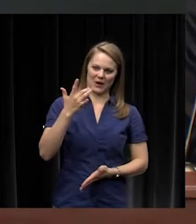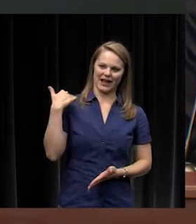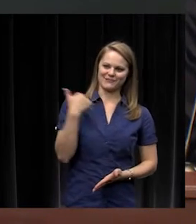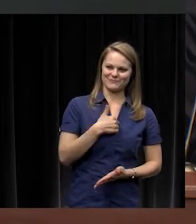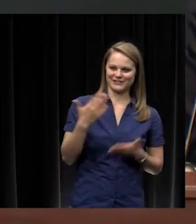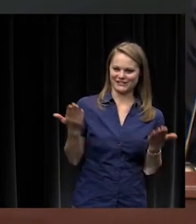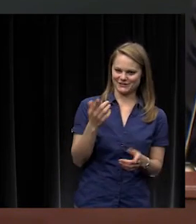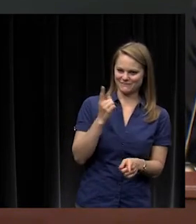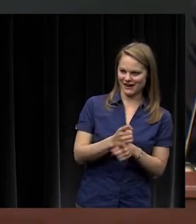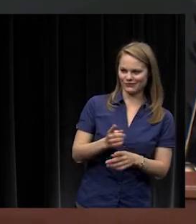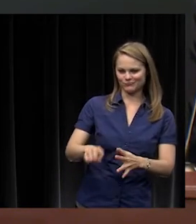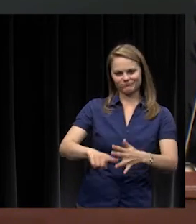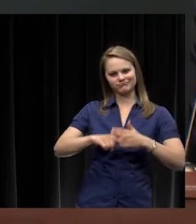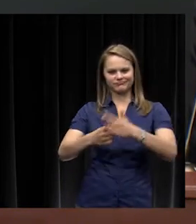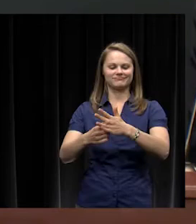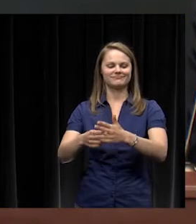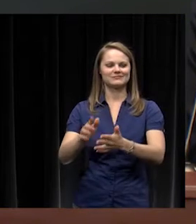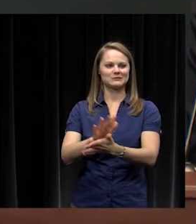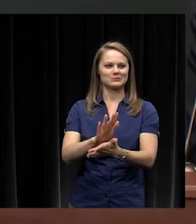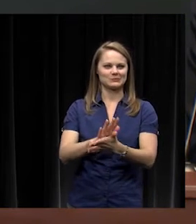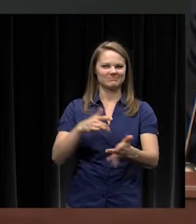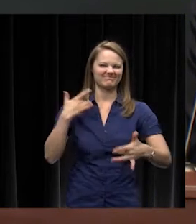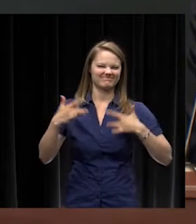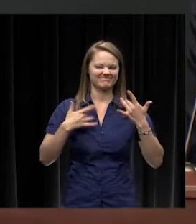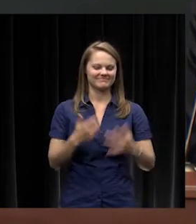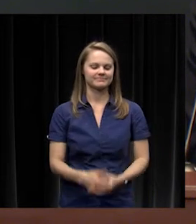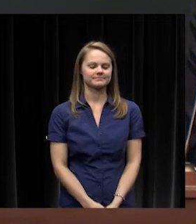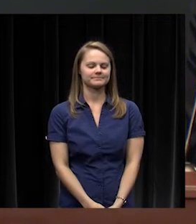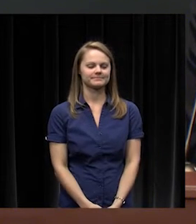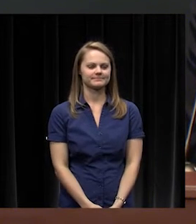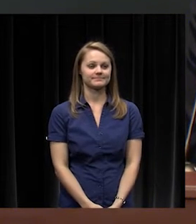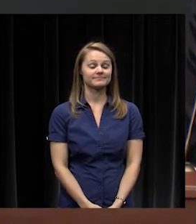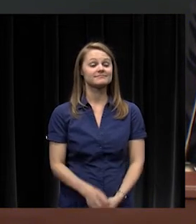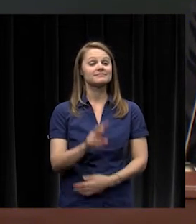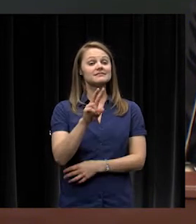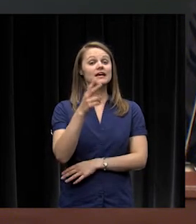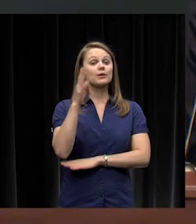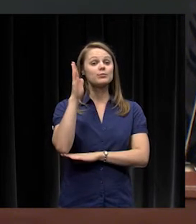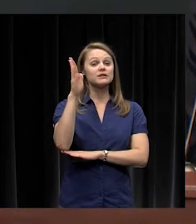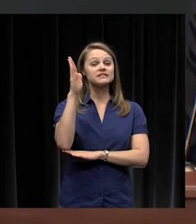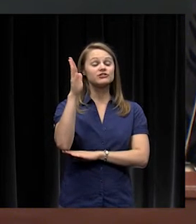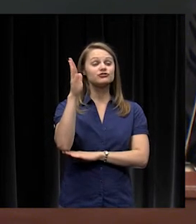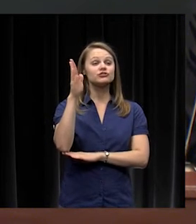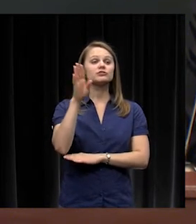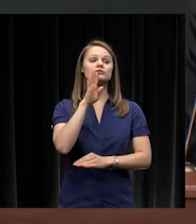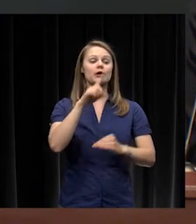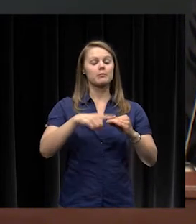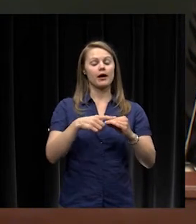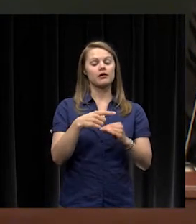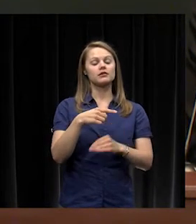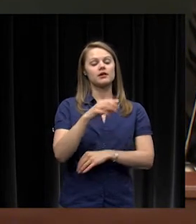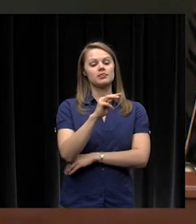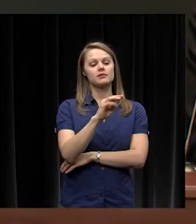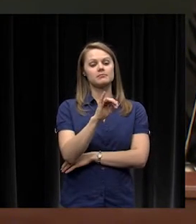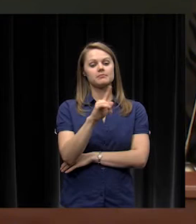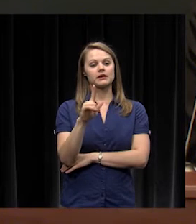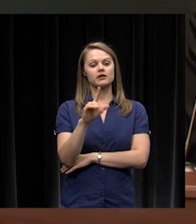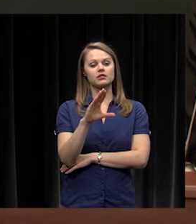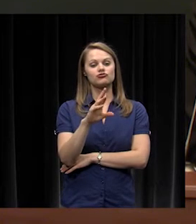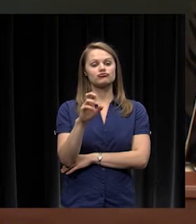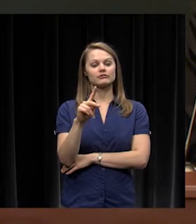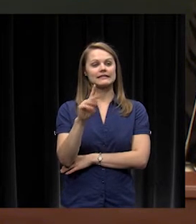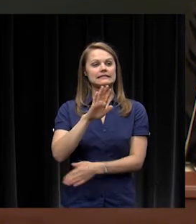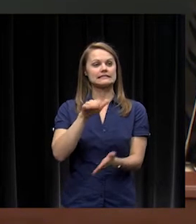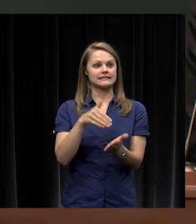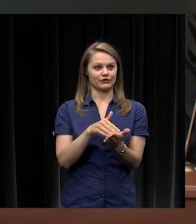Is to get this kicked off. So excited about that. Second presentation tonight, we're going to talk a little bit about Mill Creek Center, a project update. And we